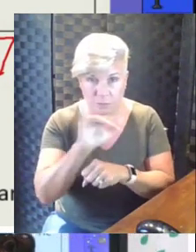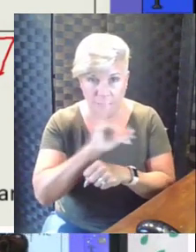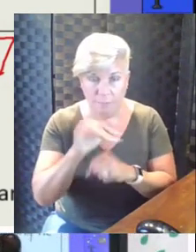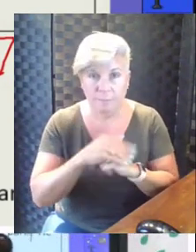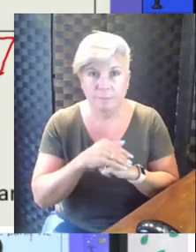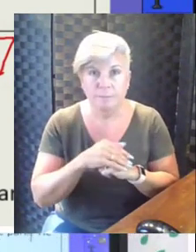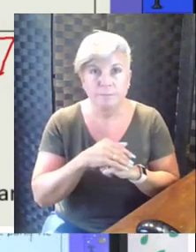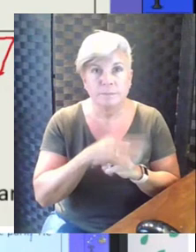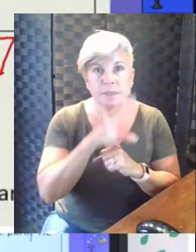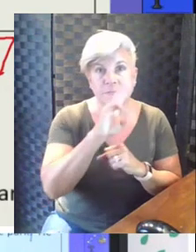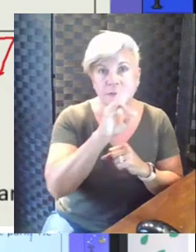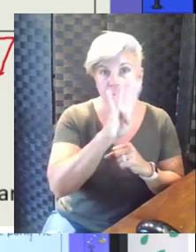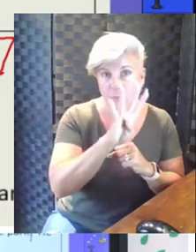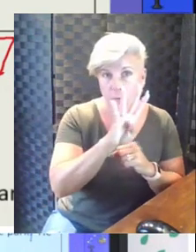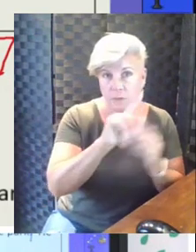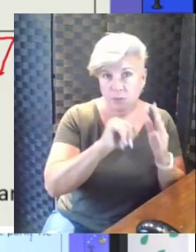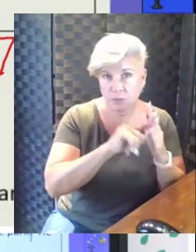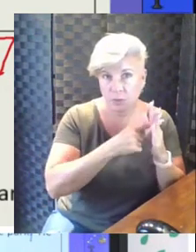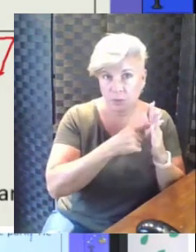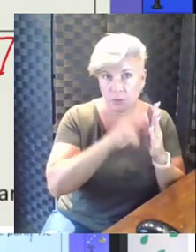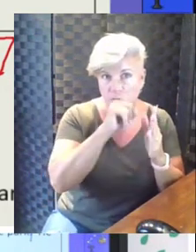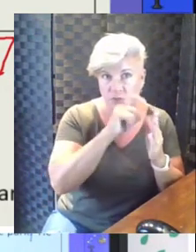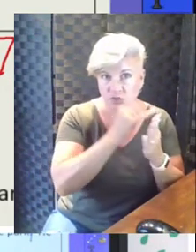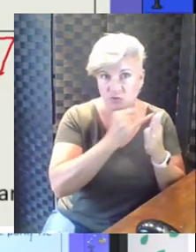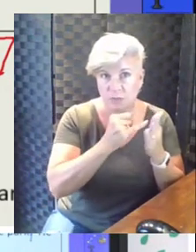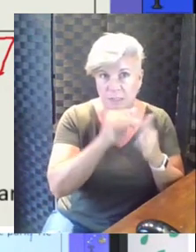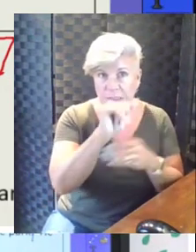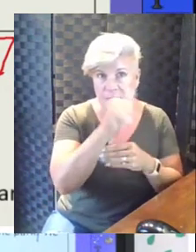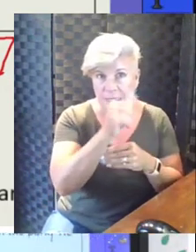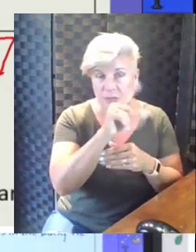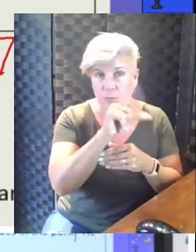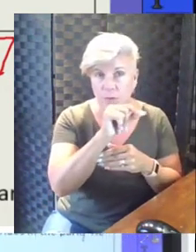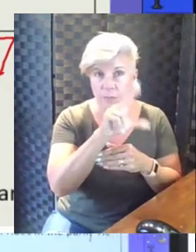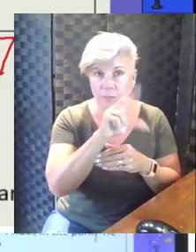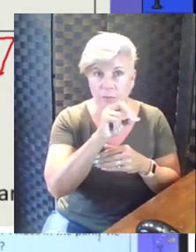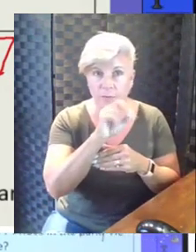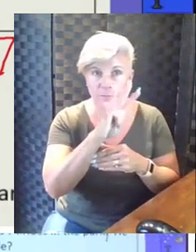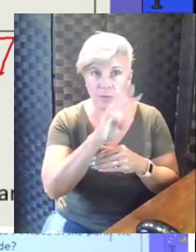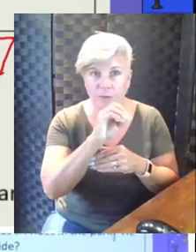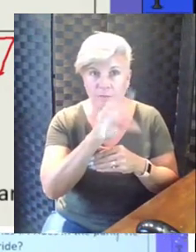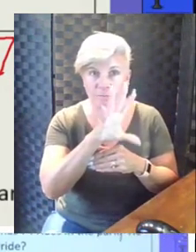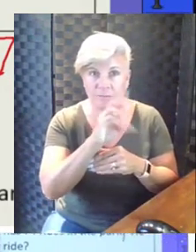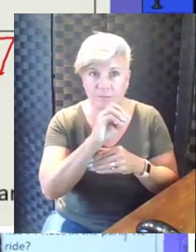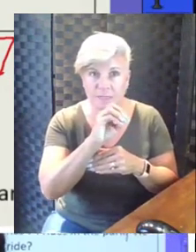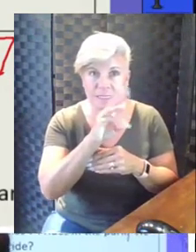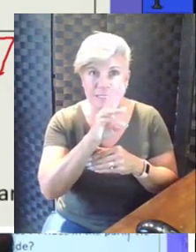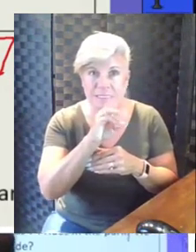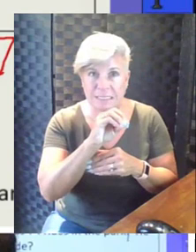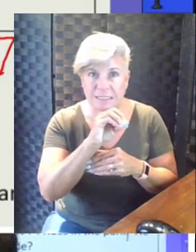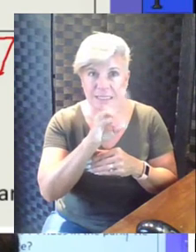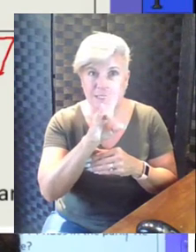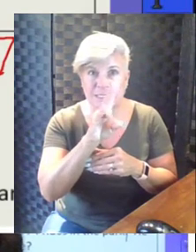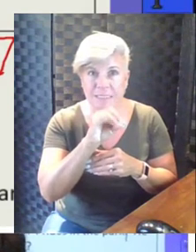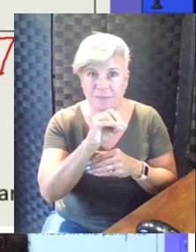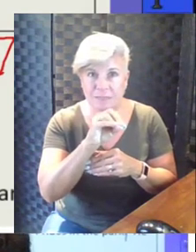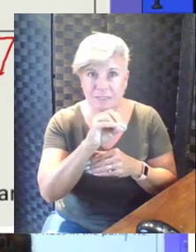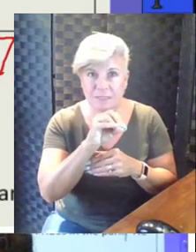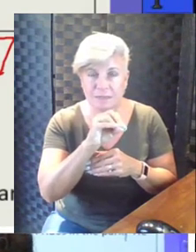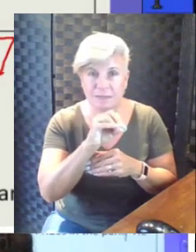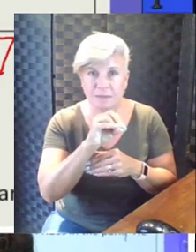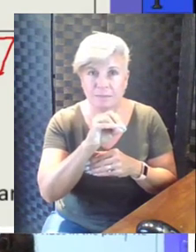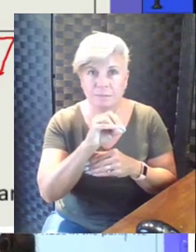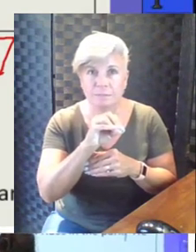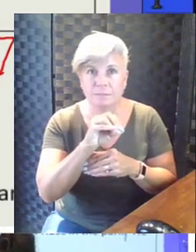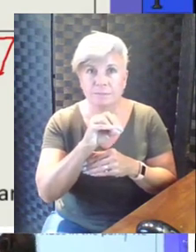we have 74 to start with, we should draw 10, 20, 30, 40, 50, 60,